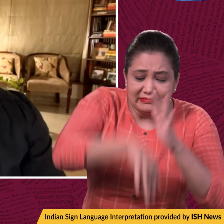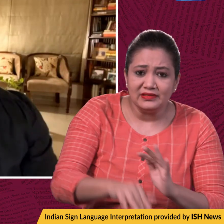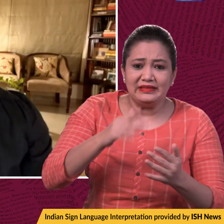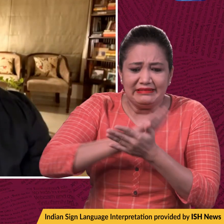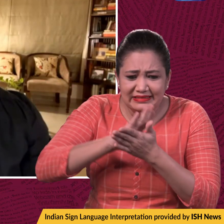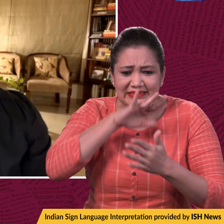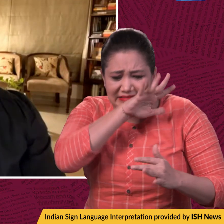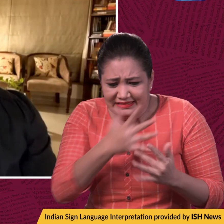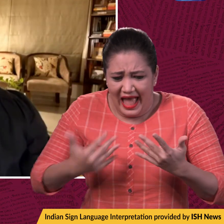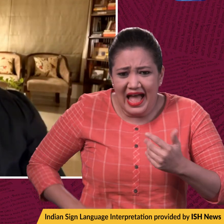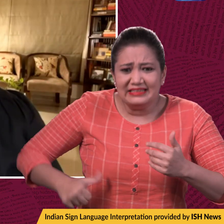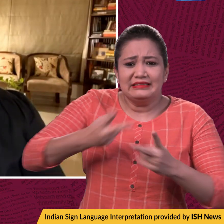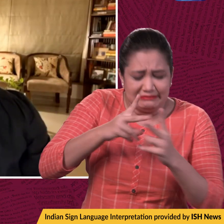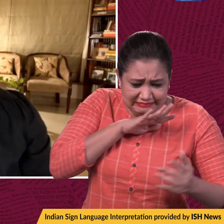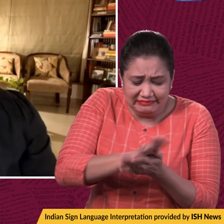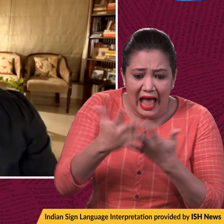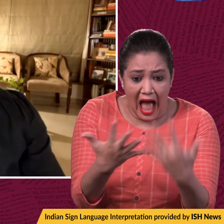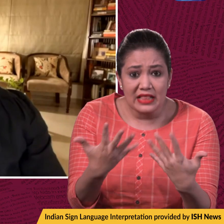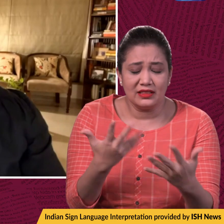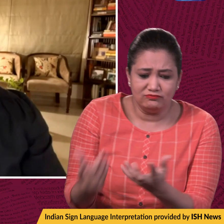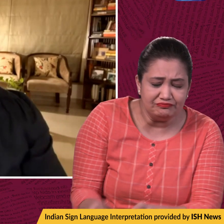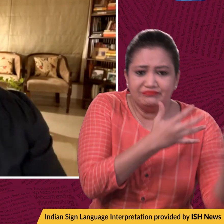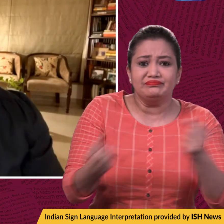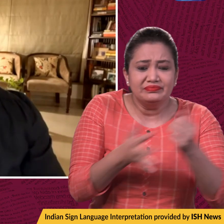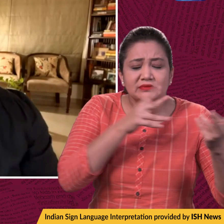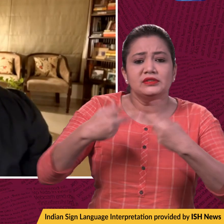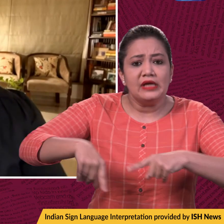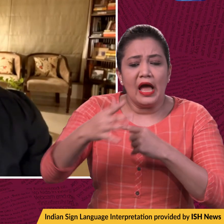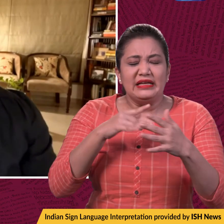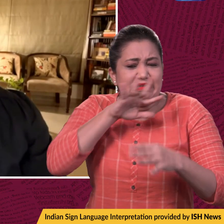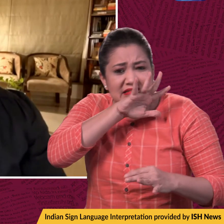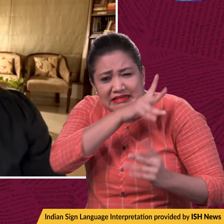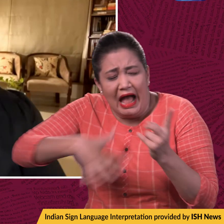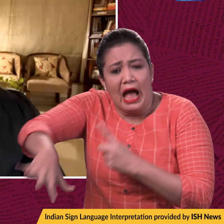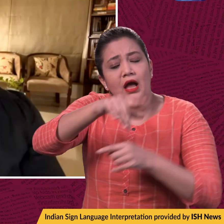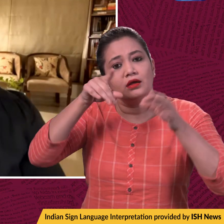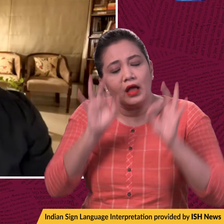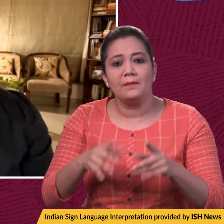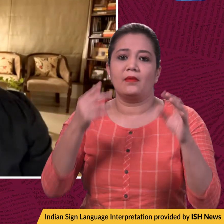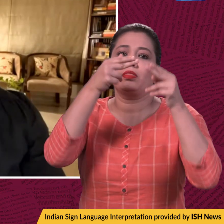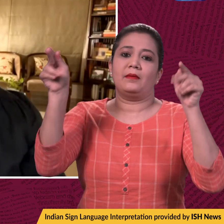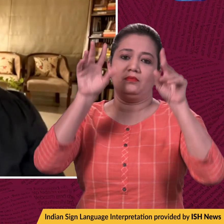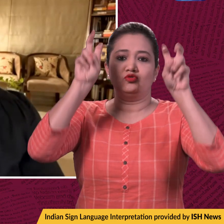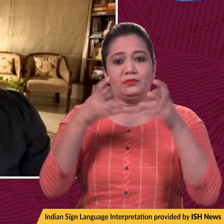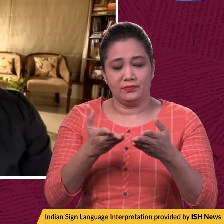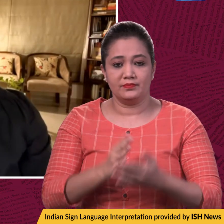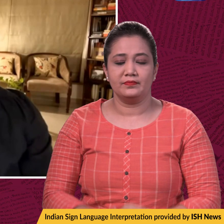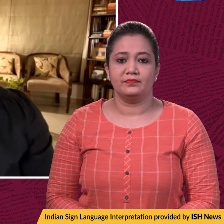defined as cleaning, carrying, disposing of, or handling in any manner human excrement in an insanitary